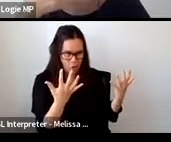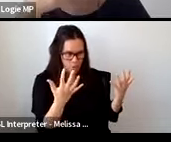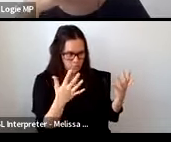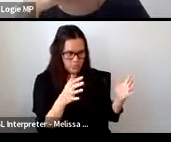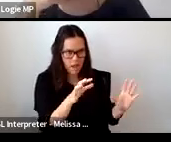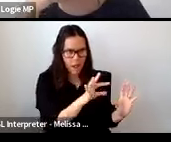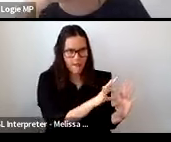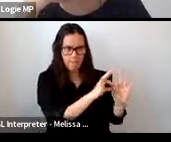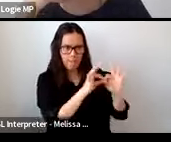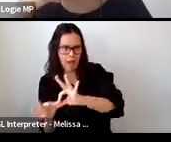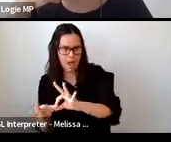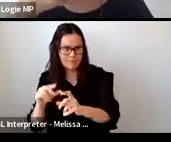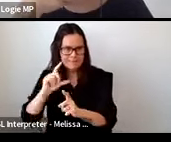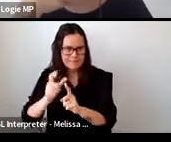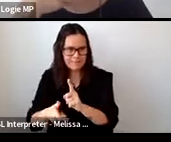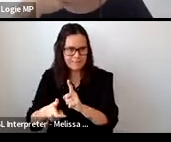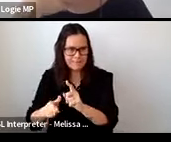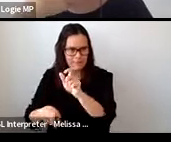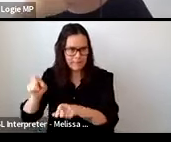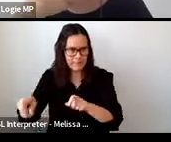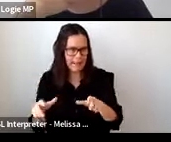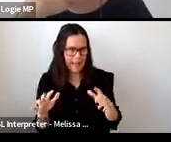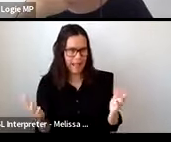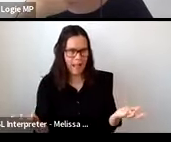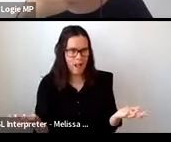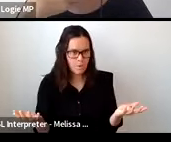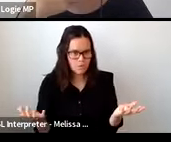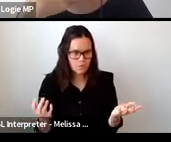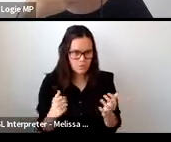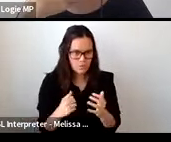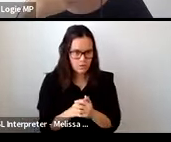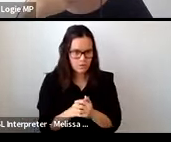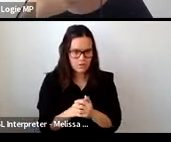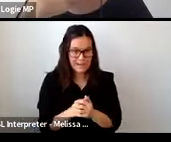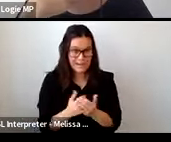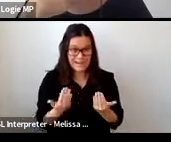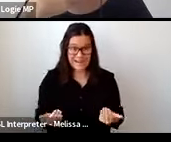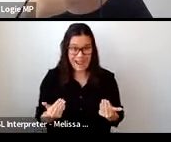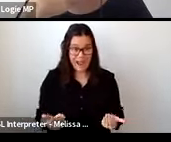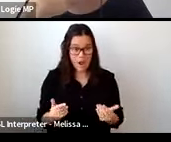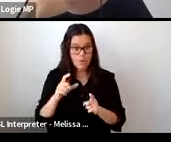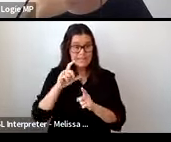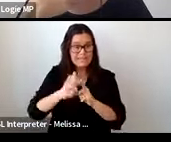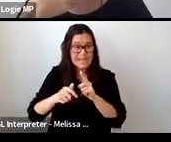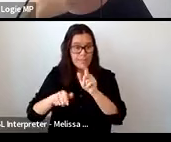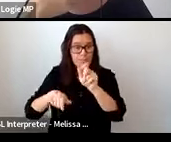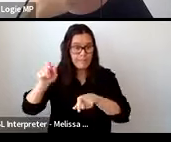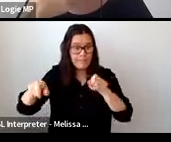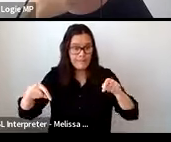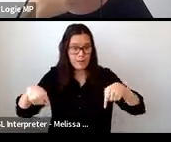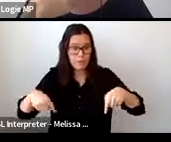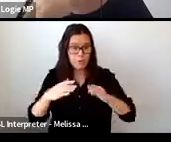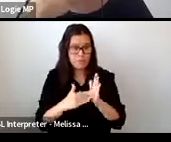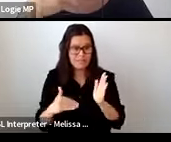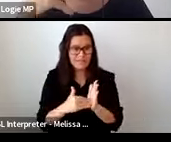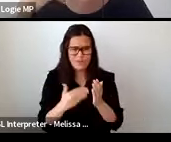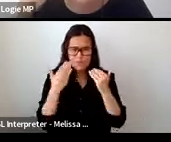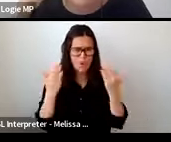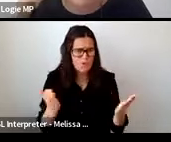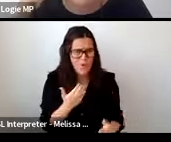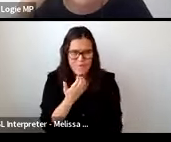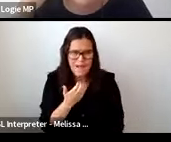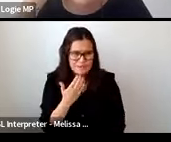We know very little about the disabled population other than the